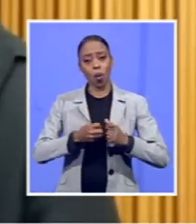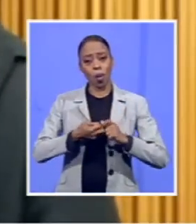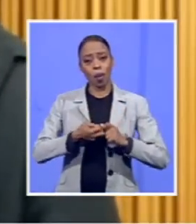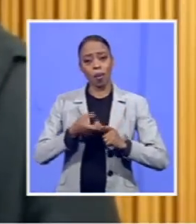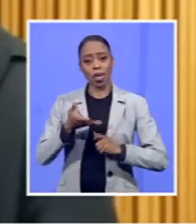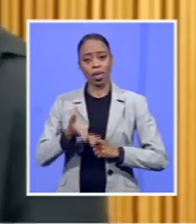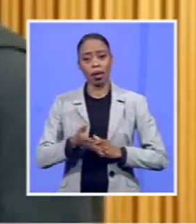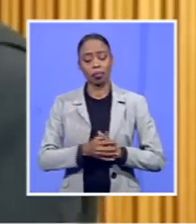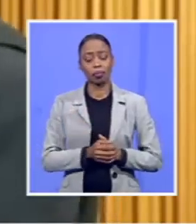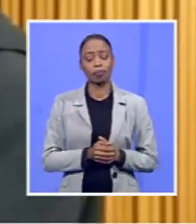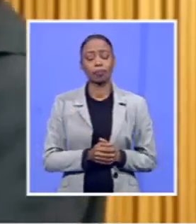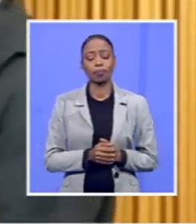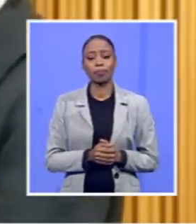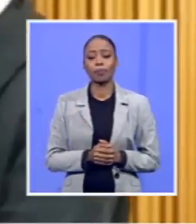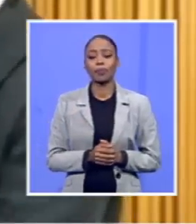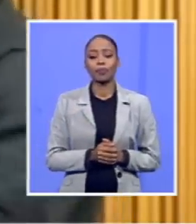friends are going to have.